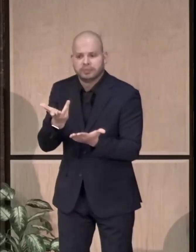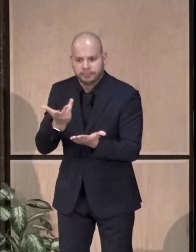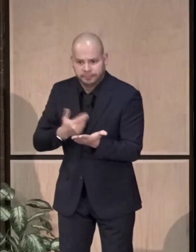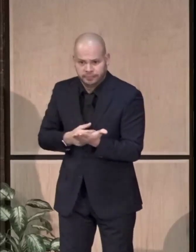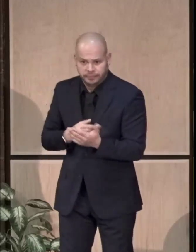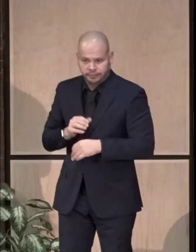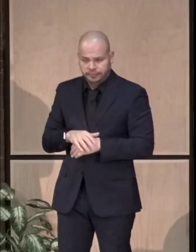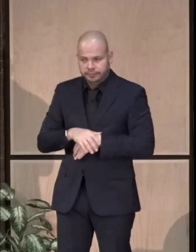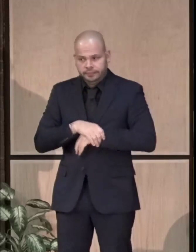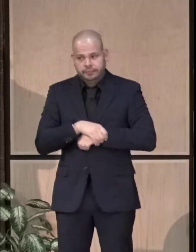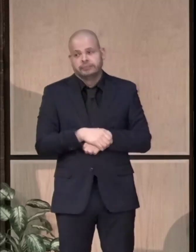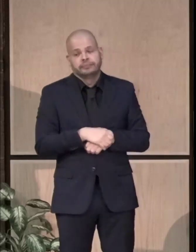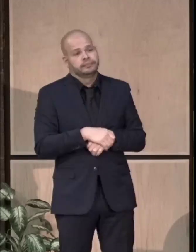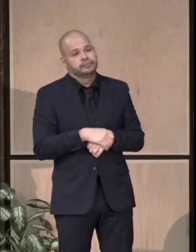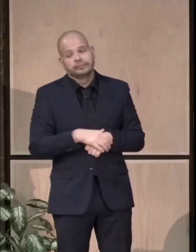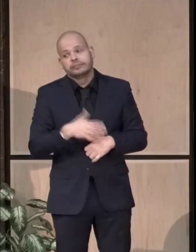That was Hodgson's.